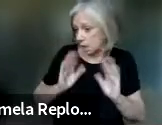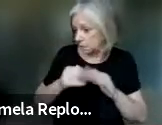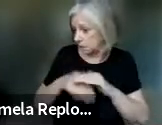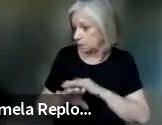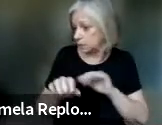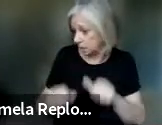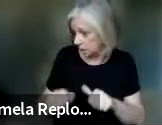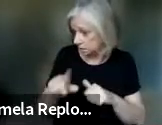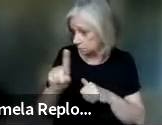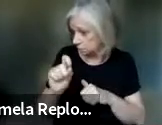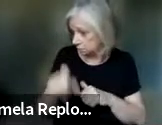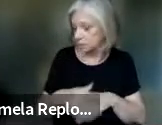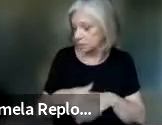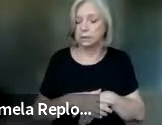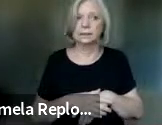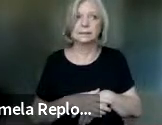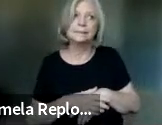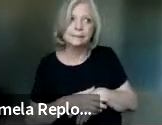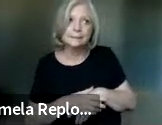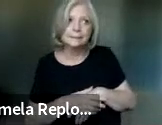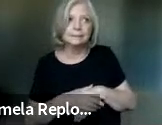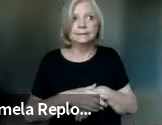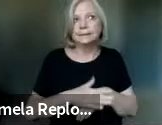My understanding is that